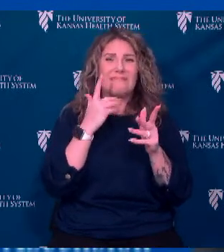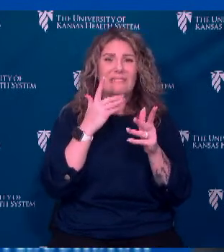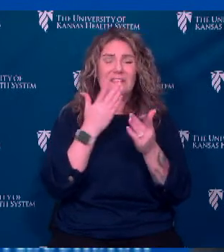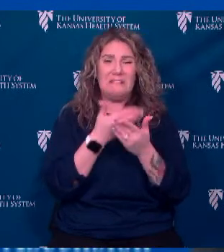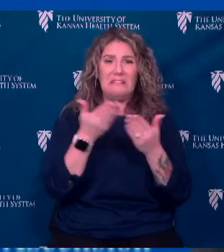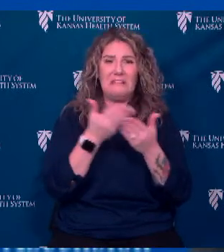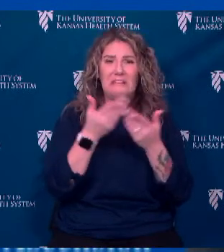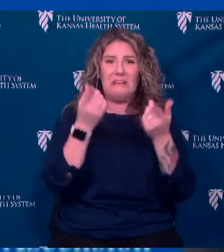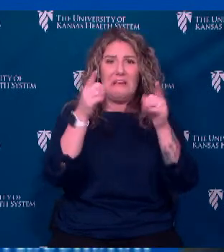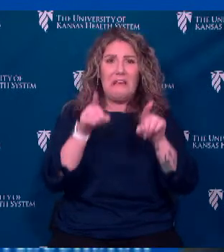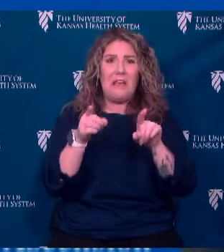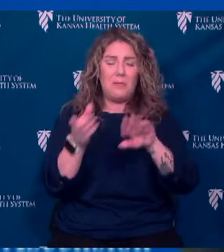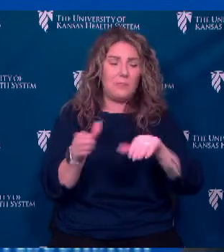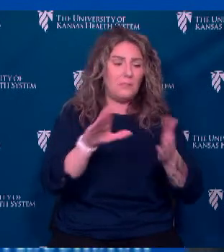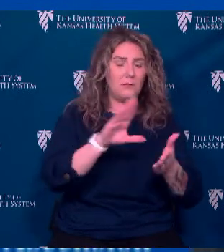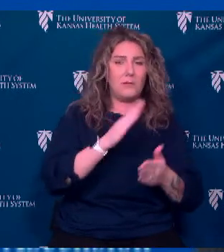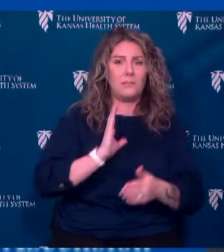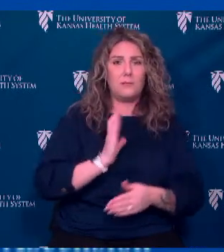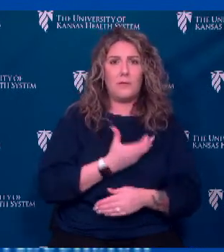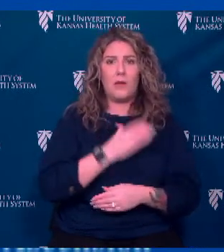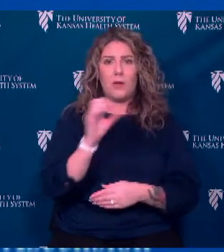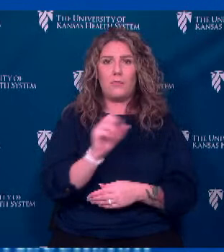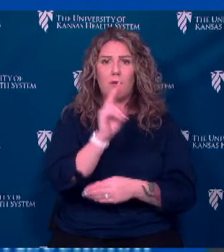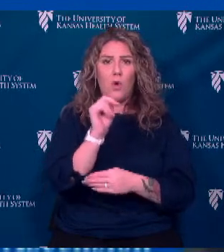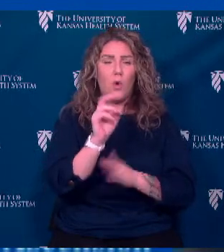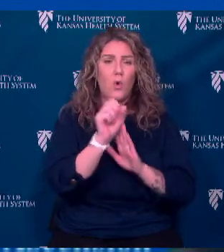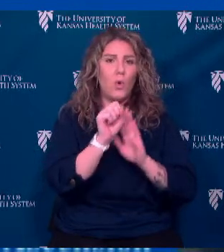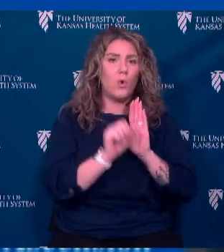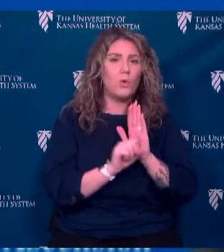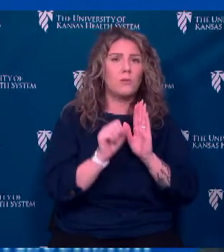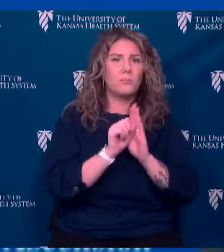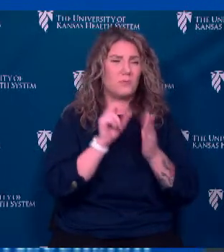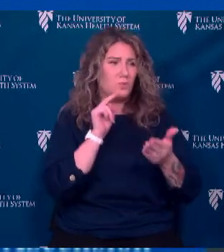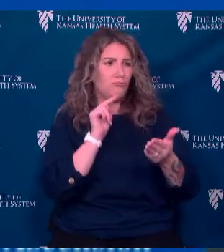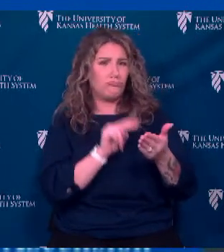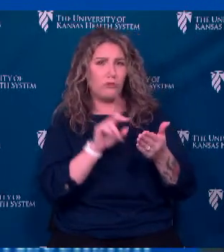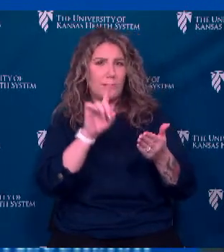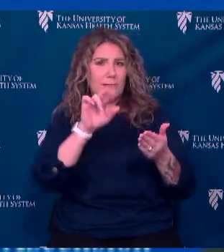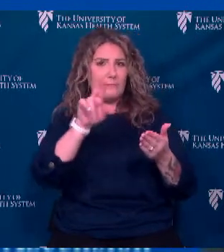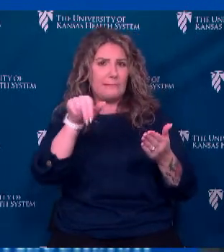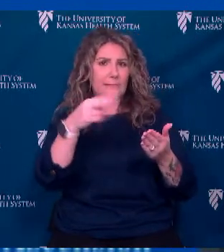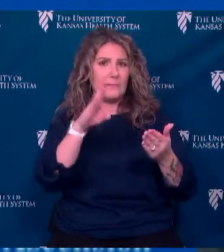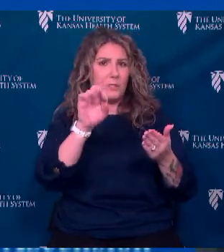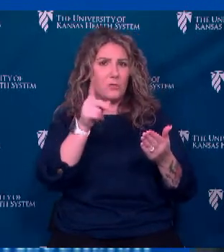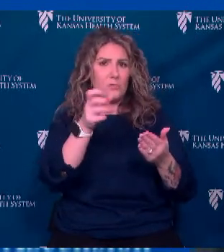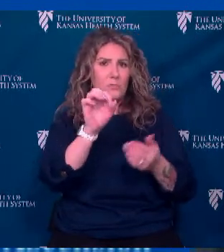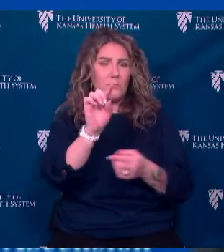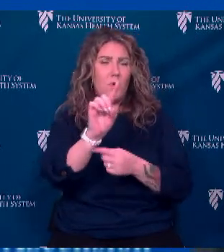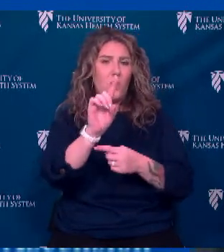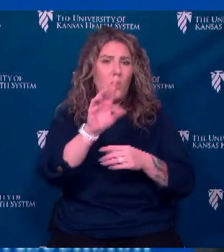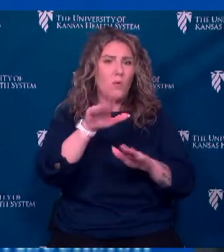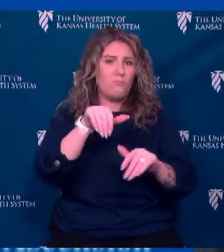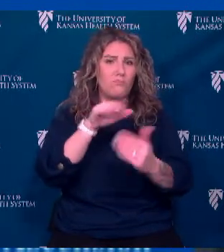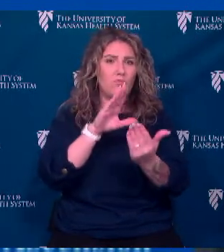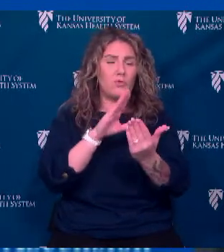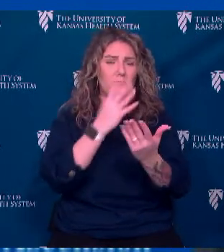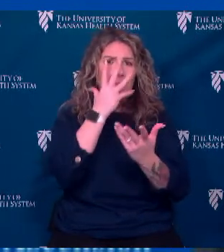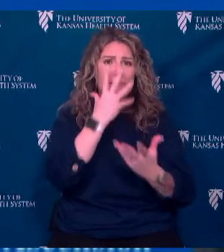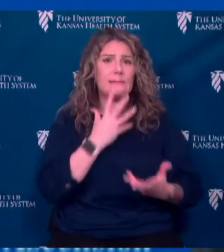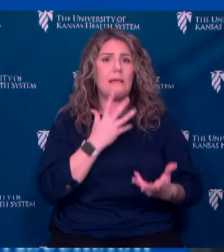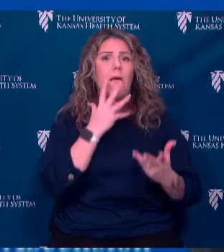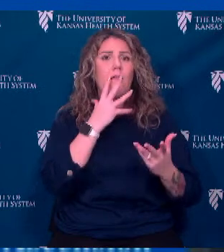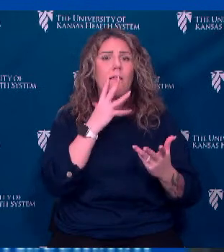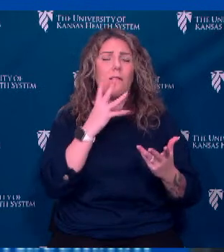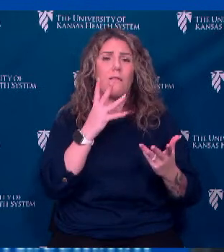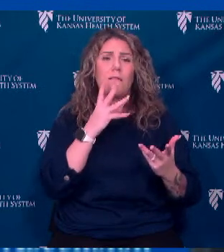within our own state. As I was looking at some of the dashboard in Sedgwick County, we're approaching a sad and somber